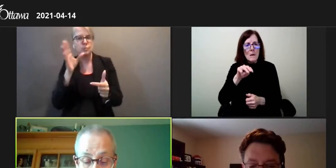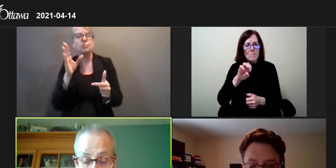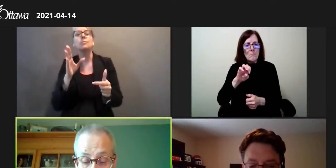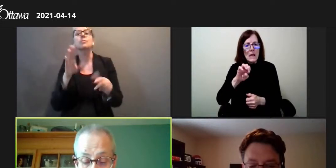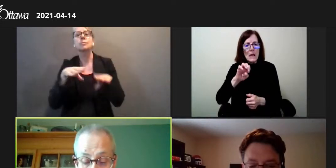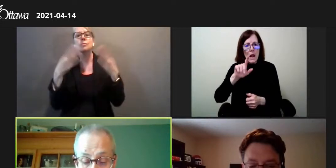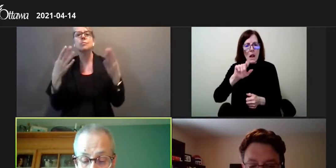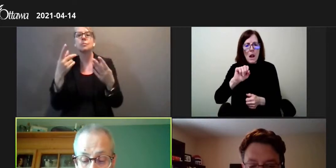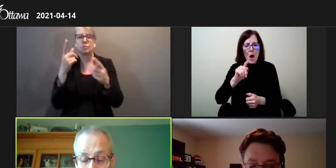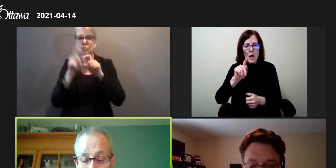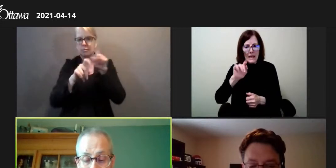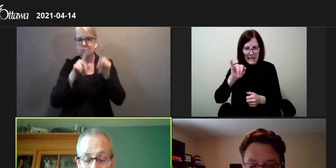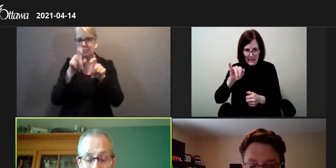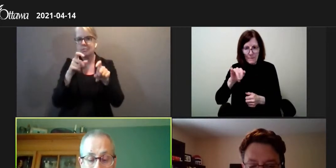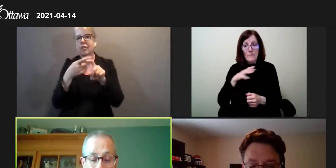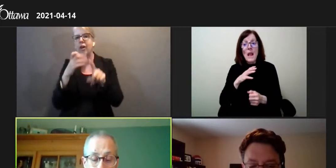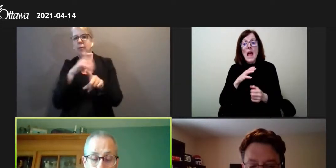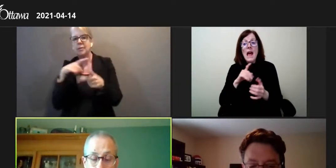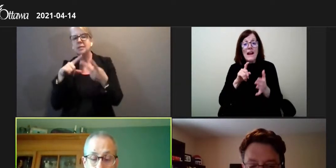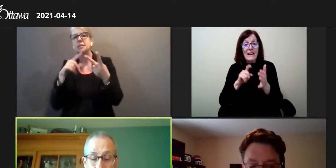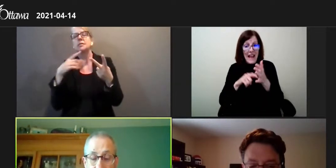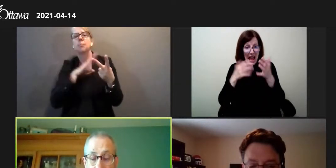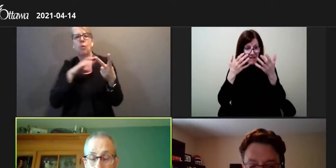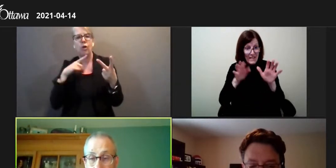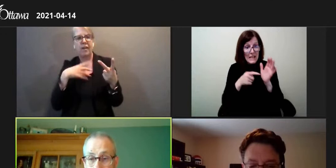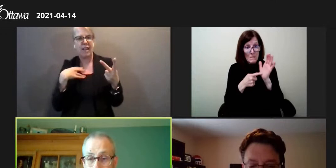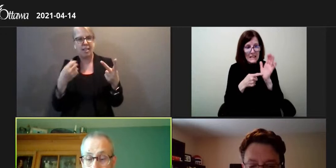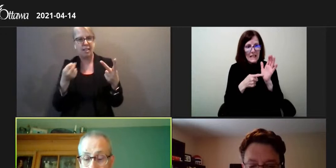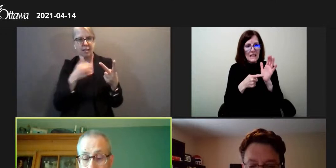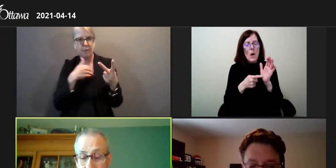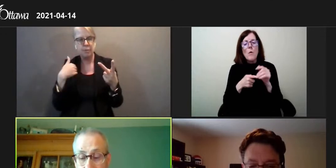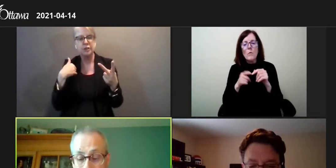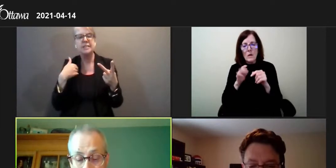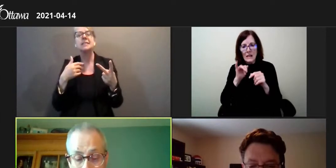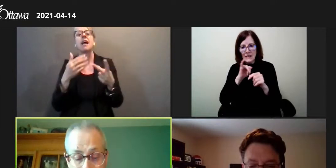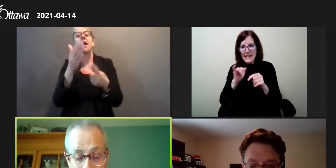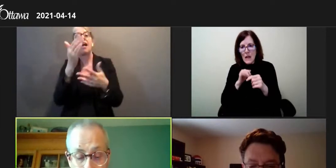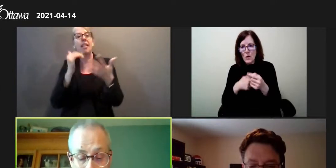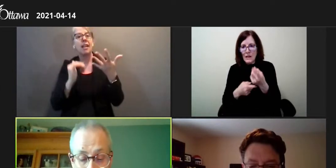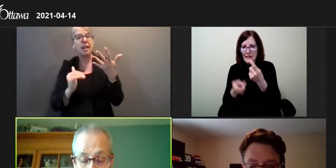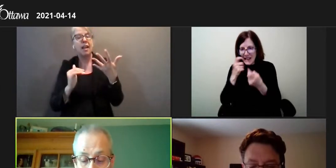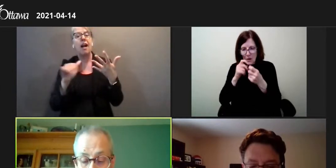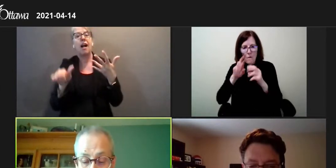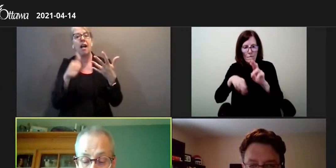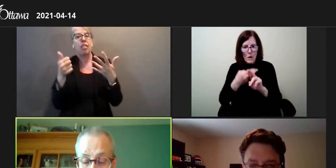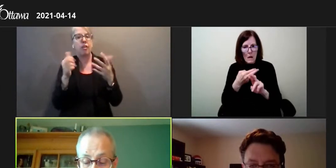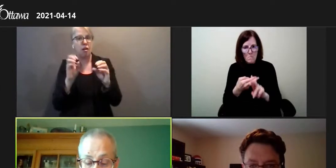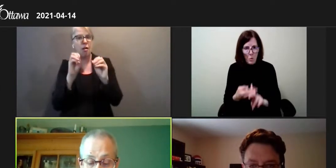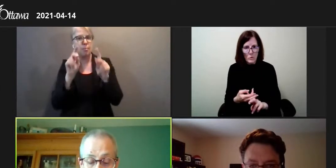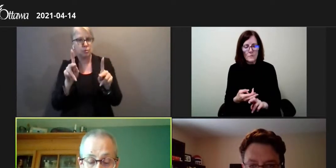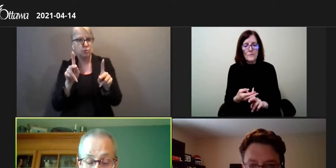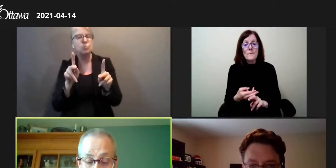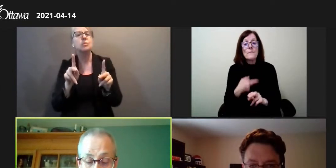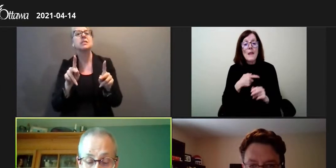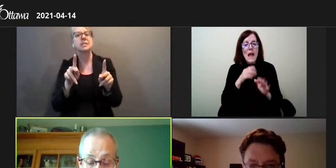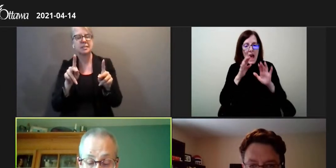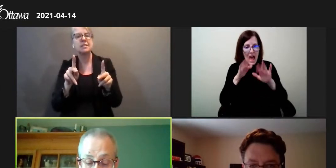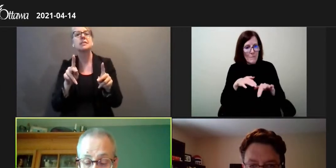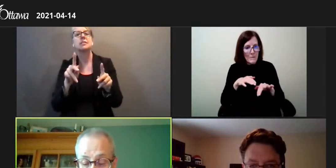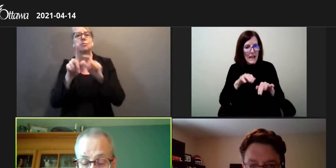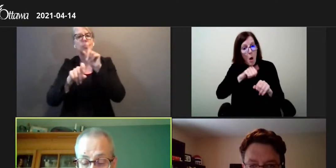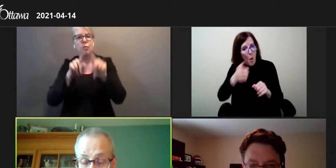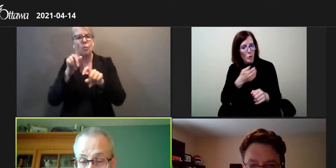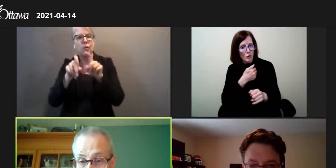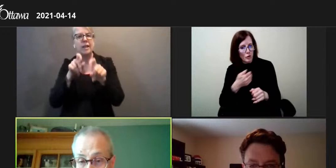to it from counselors and Board of Health members. Following that, a second opportunity will be made available to ask questions of Anthony